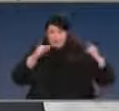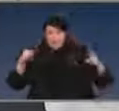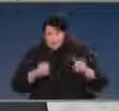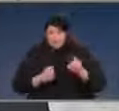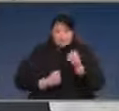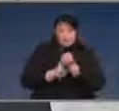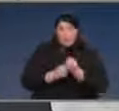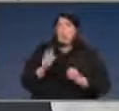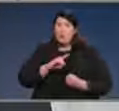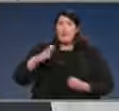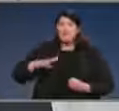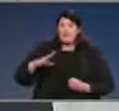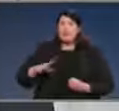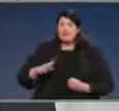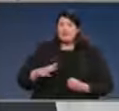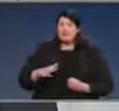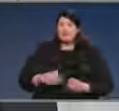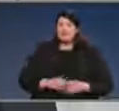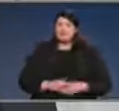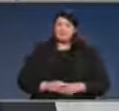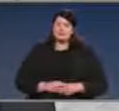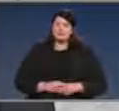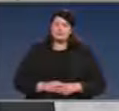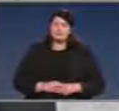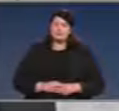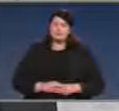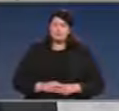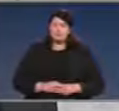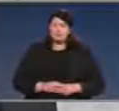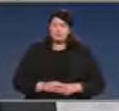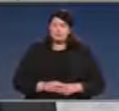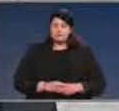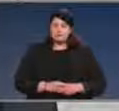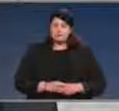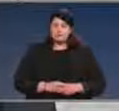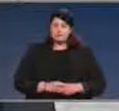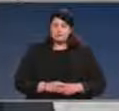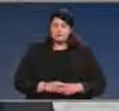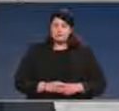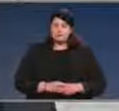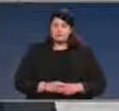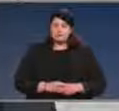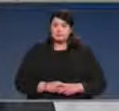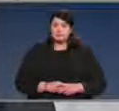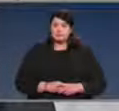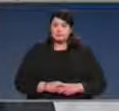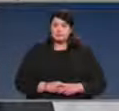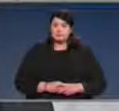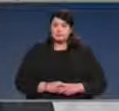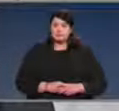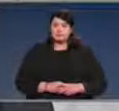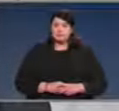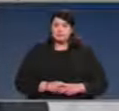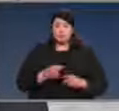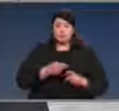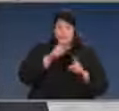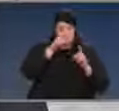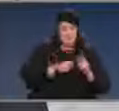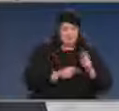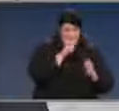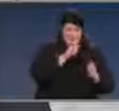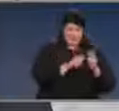occurring in Melbourne. So to give you some examples of that, it's really about cases, how long between the test